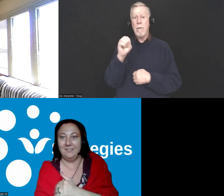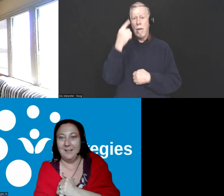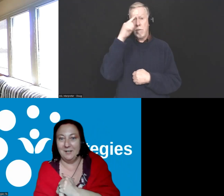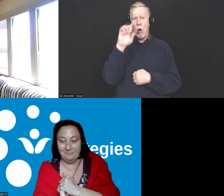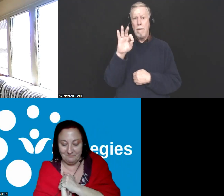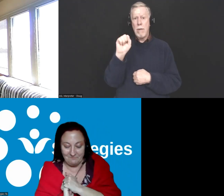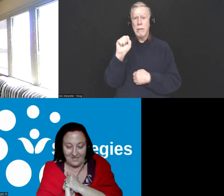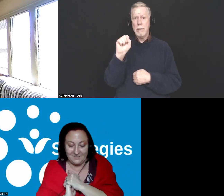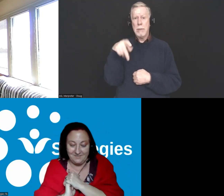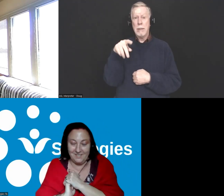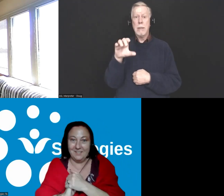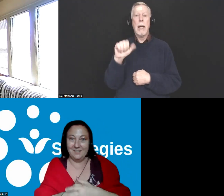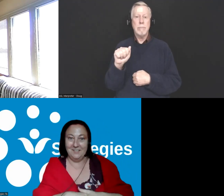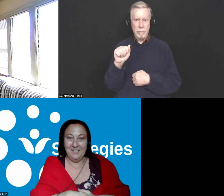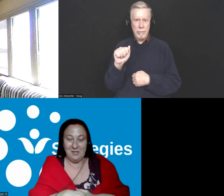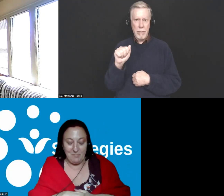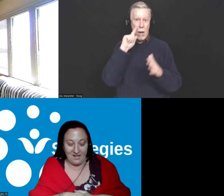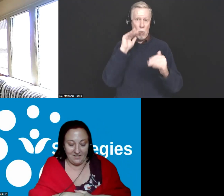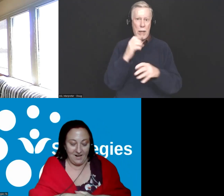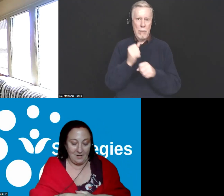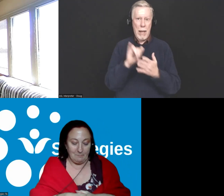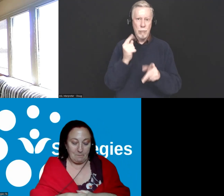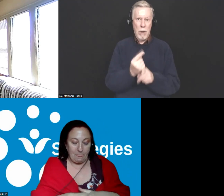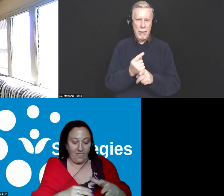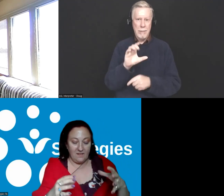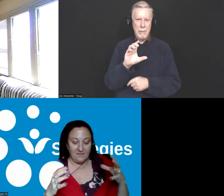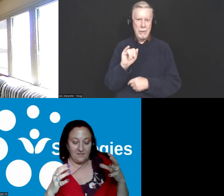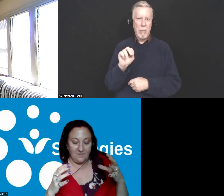right, Cynthia. But